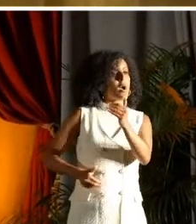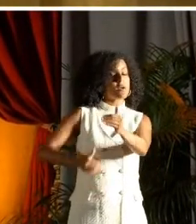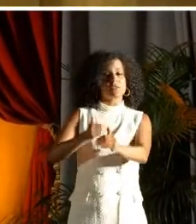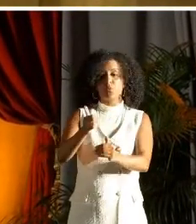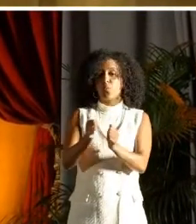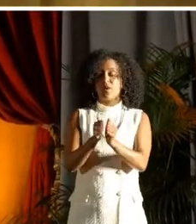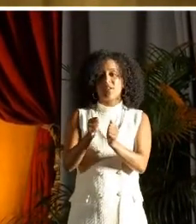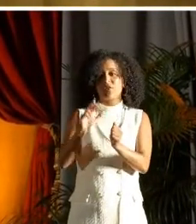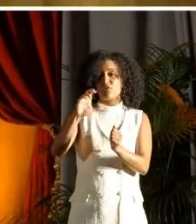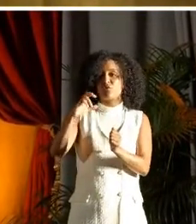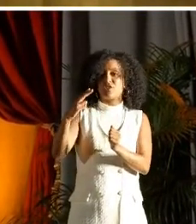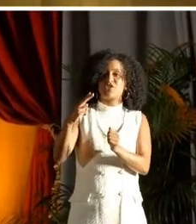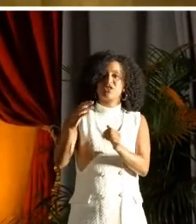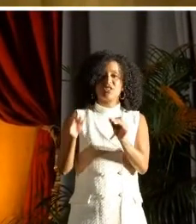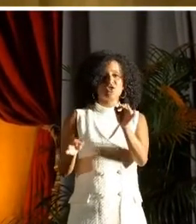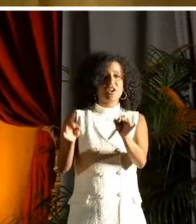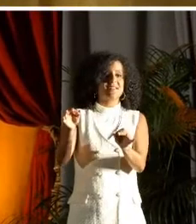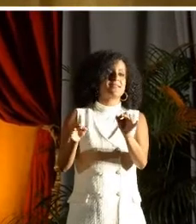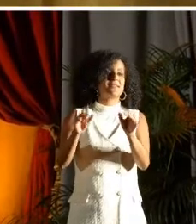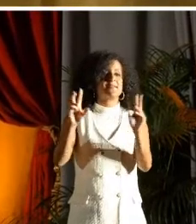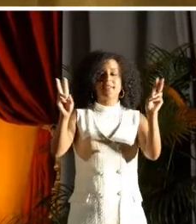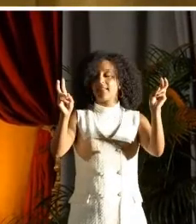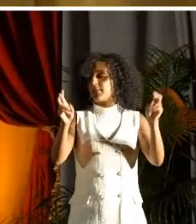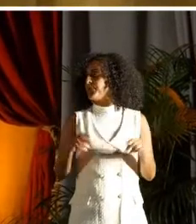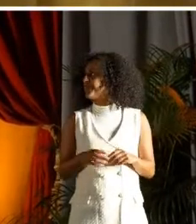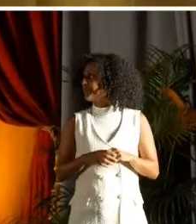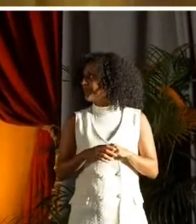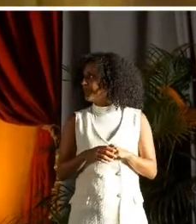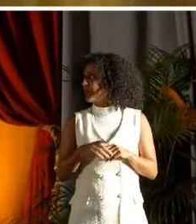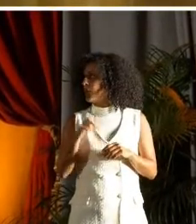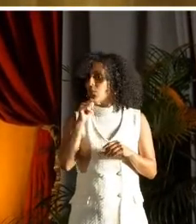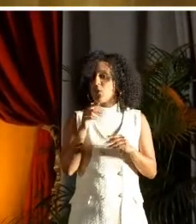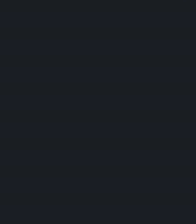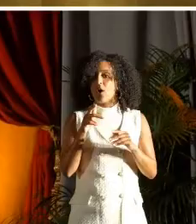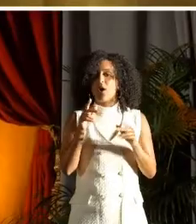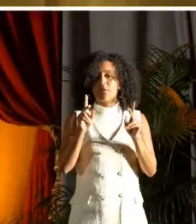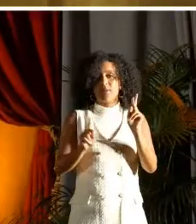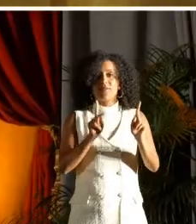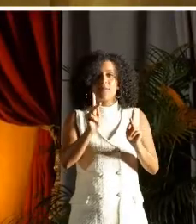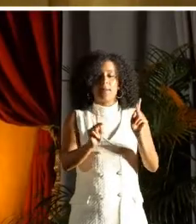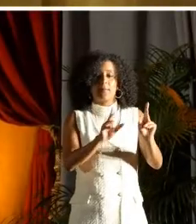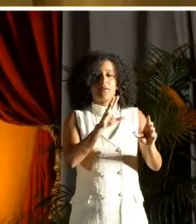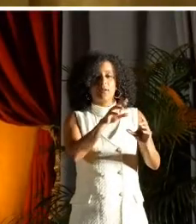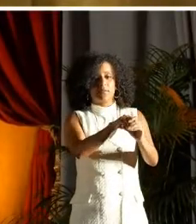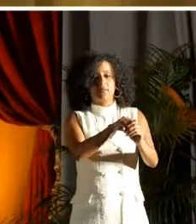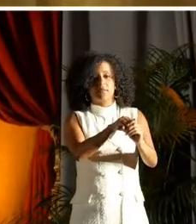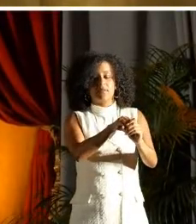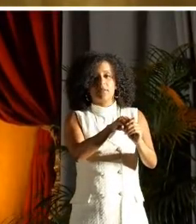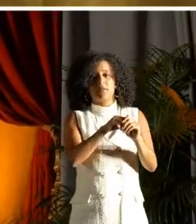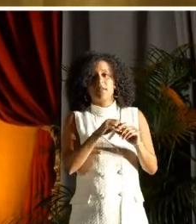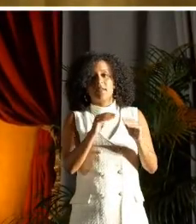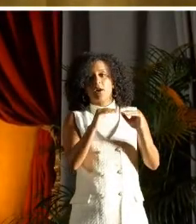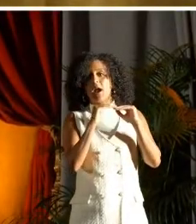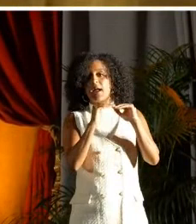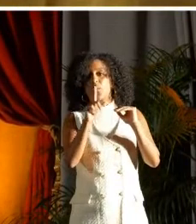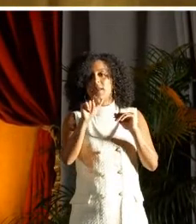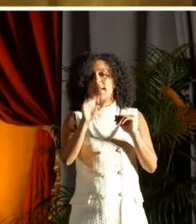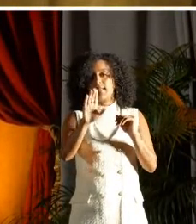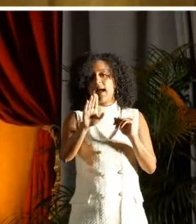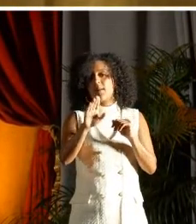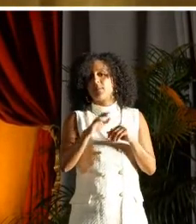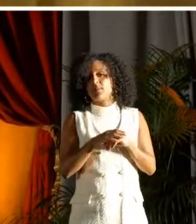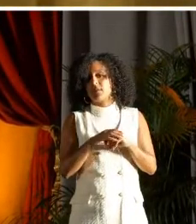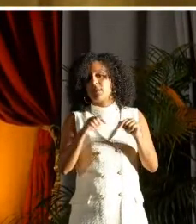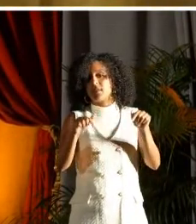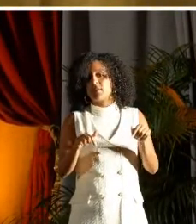with a racial justice theme, who are the fellows in our Meta VR Equity Lab.